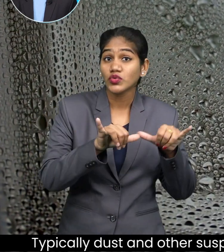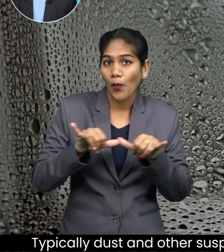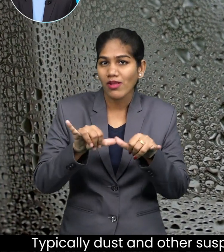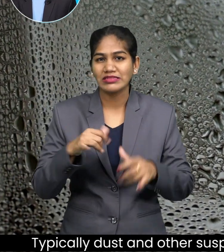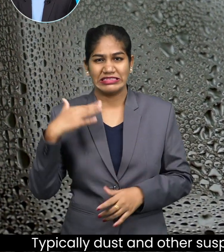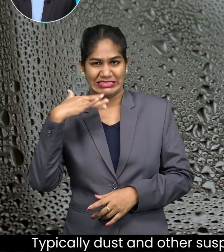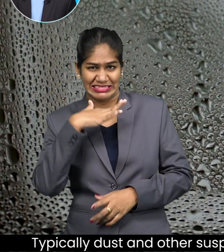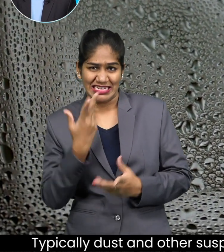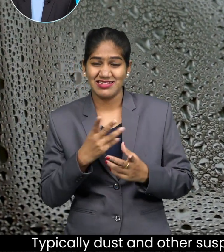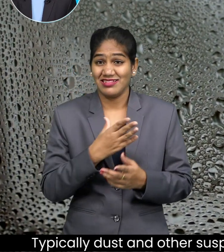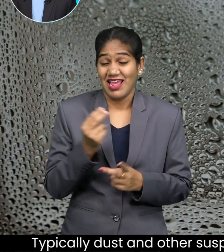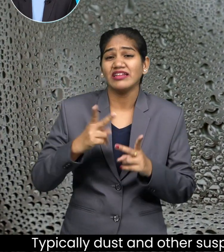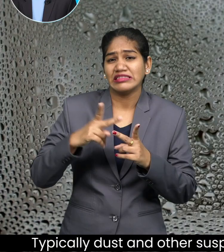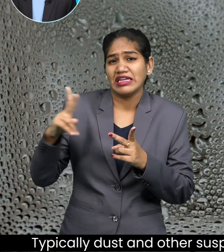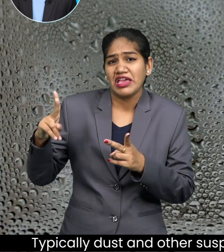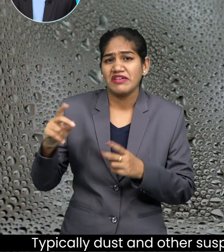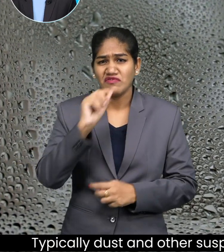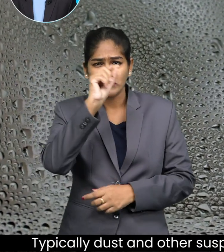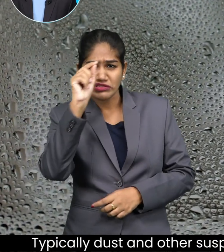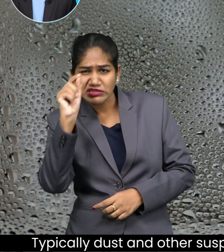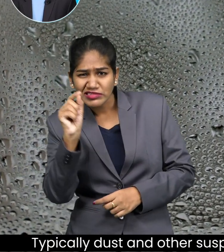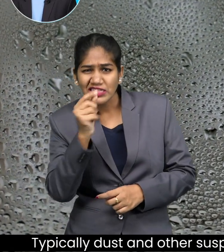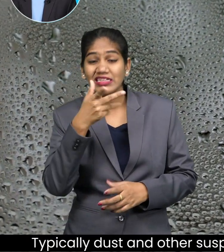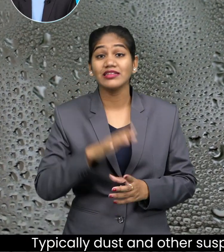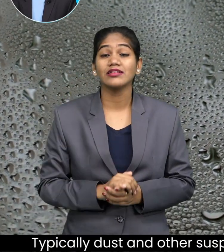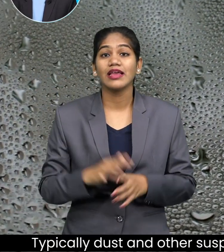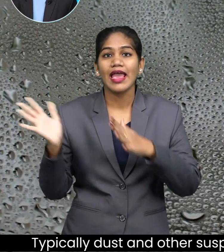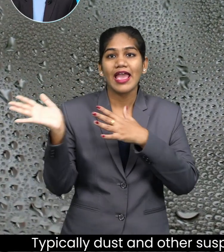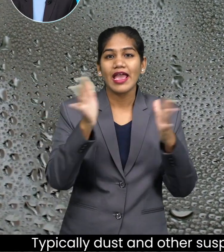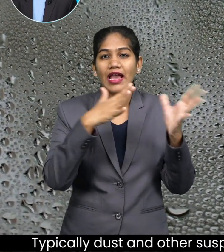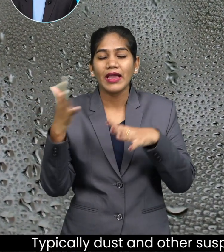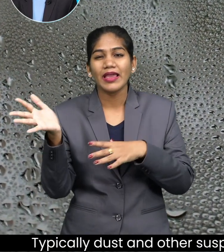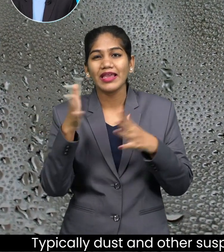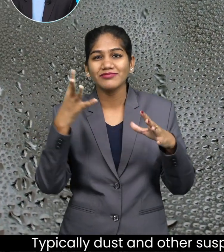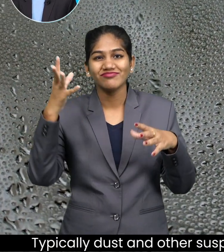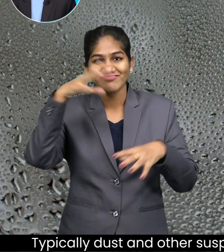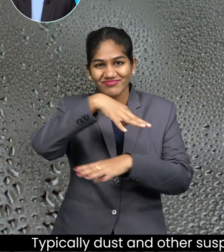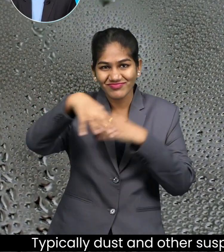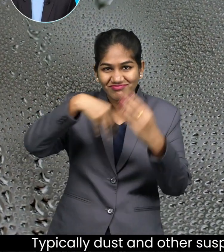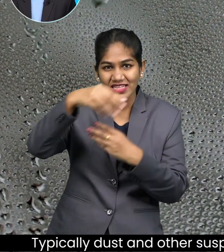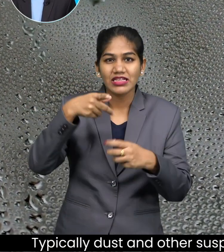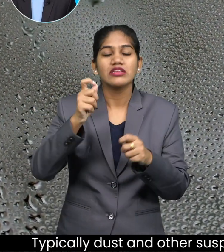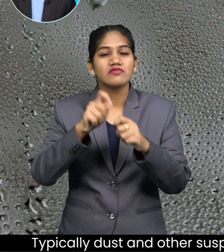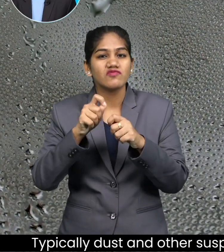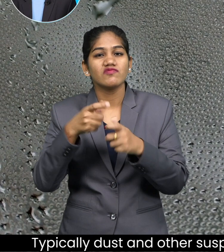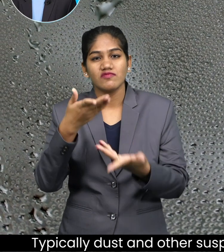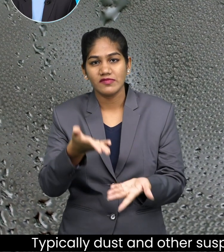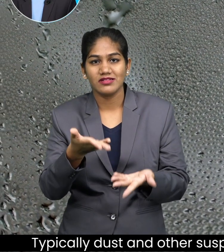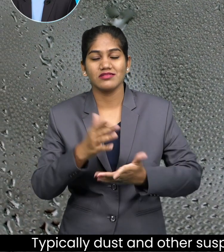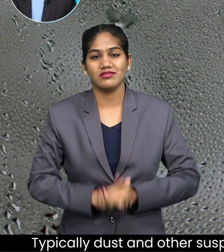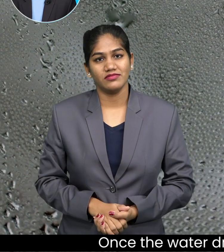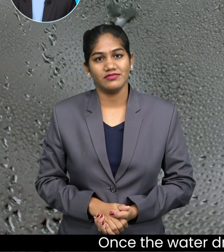Typically, dust and other suspended particles in the air perform this function.